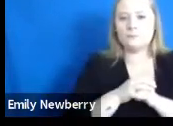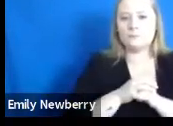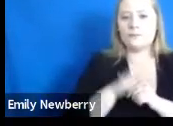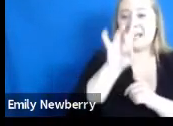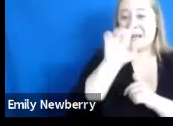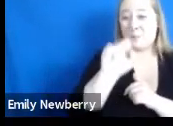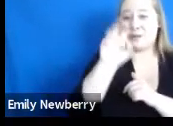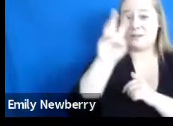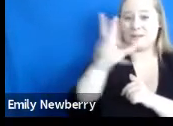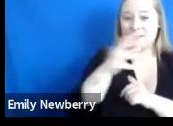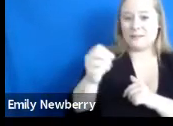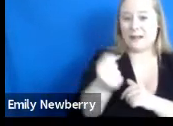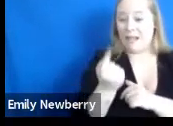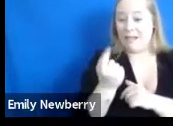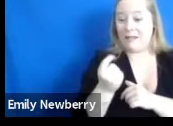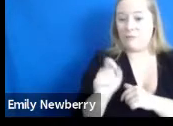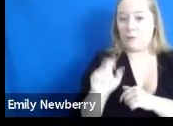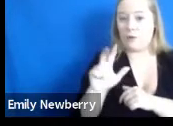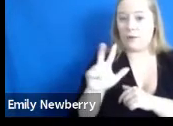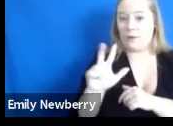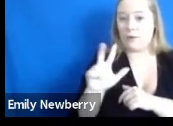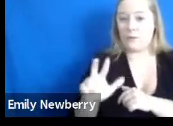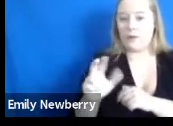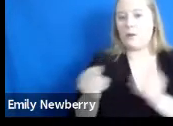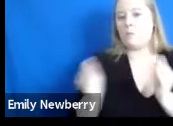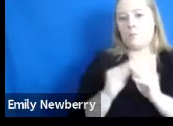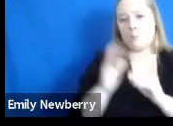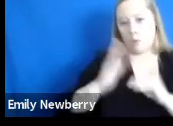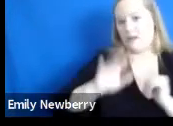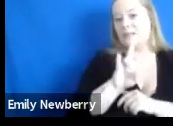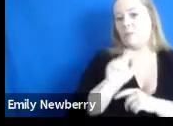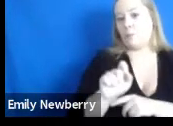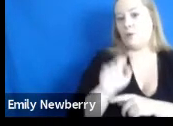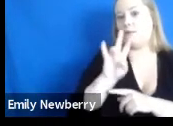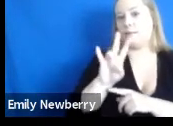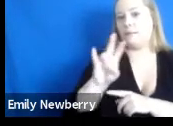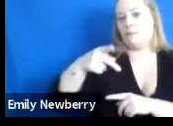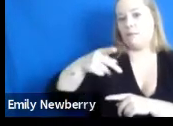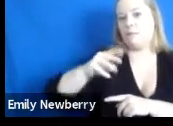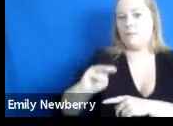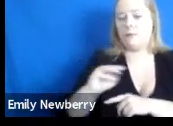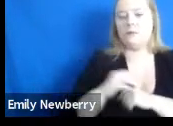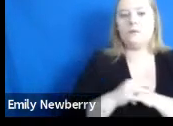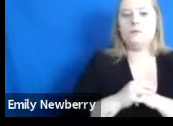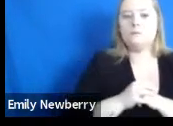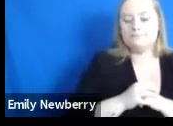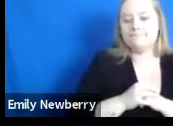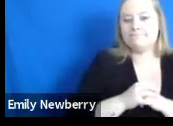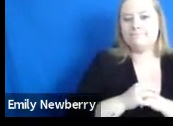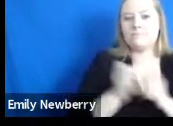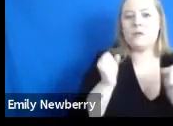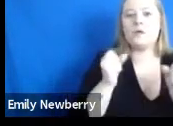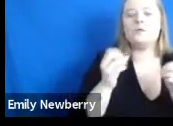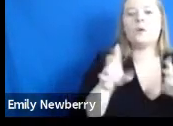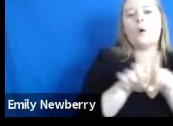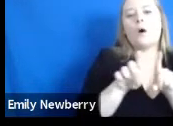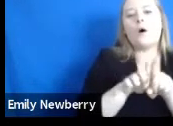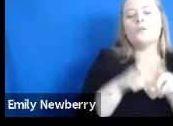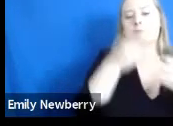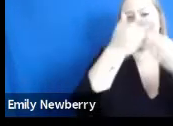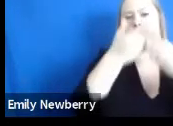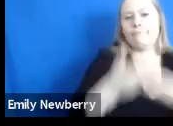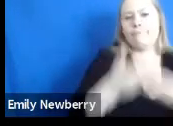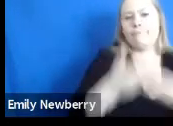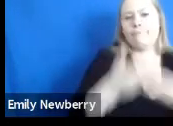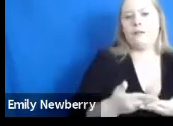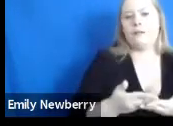and 11.3, again, more than 7.07 parts per million. So we also validated our portable